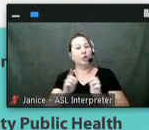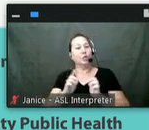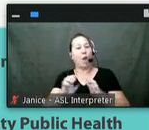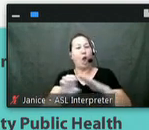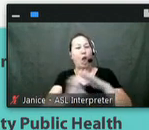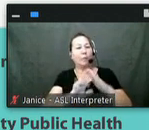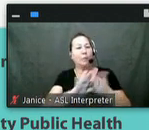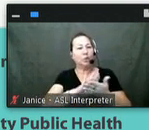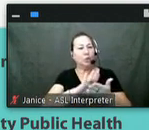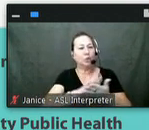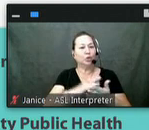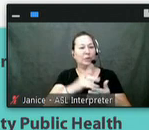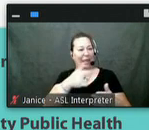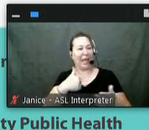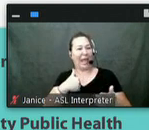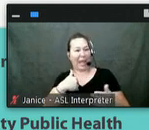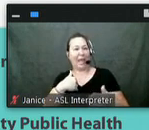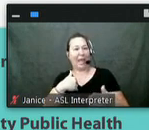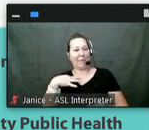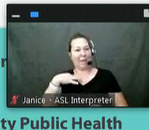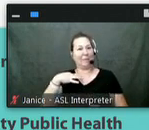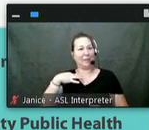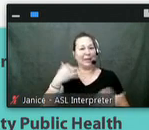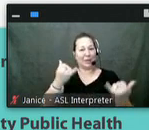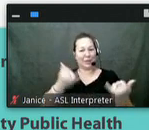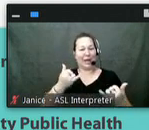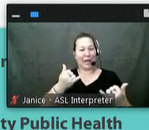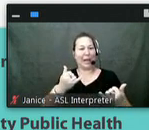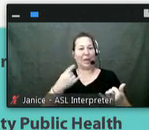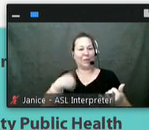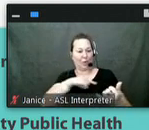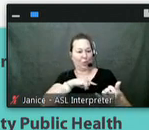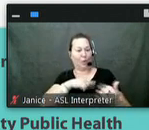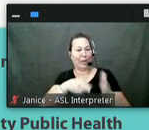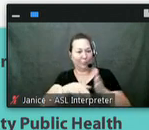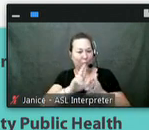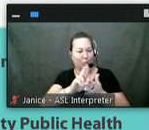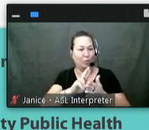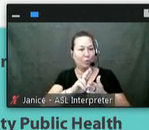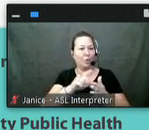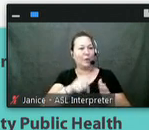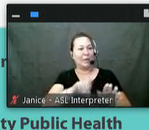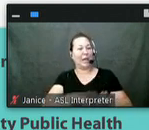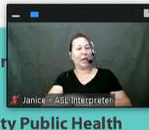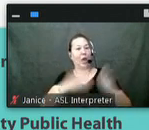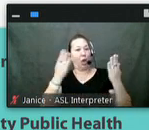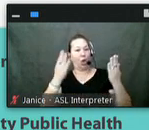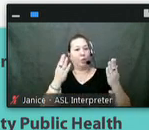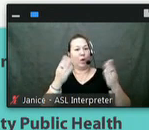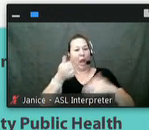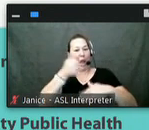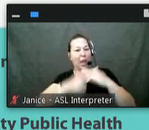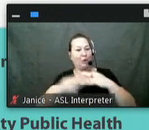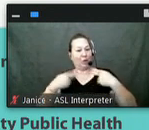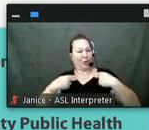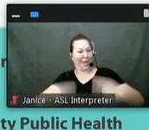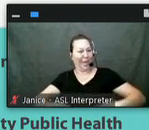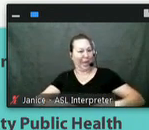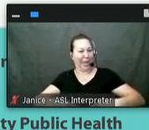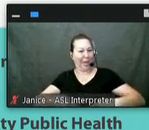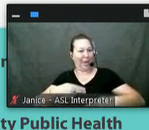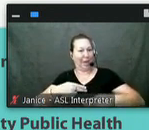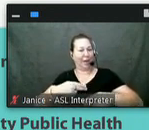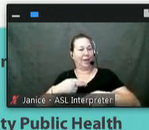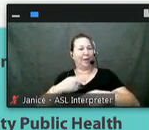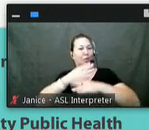they have applications now are coming into Dr. Mace. They have to open up under all the health precautions that they